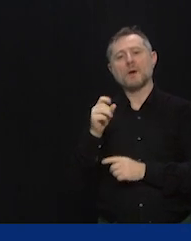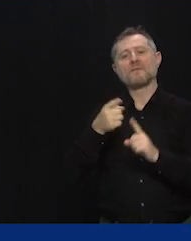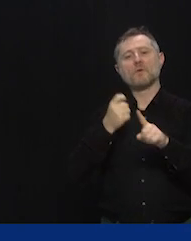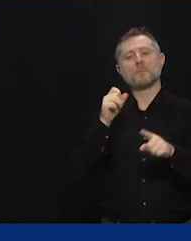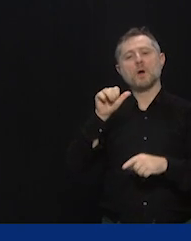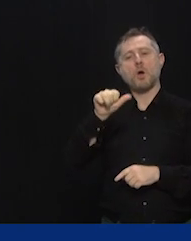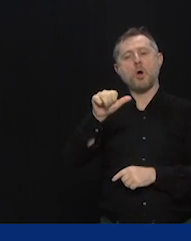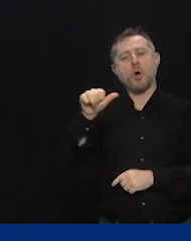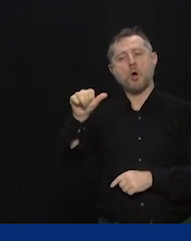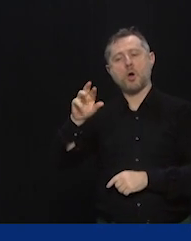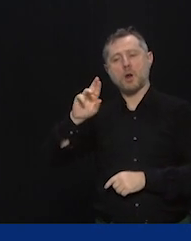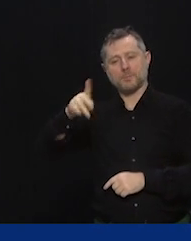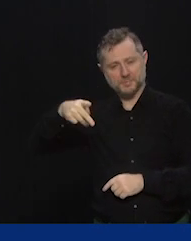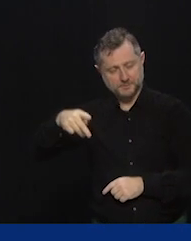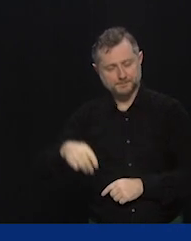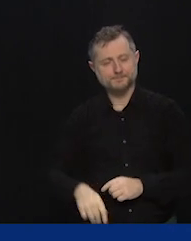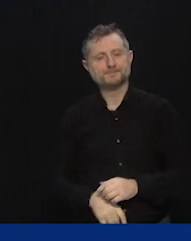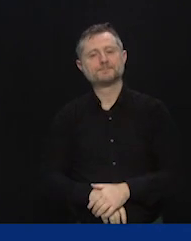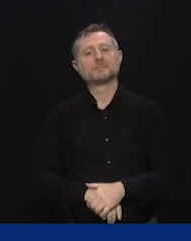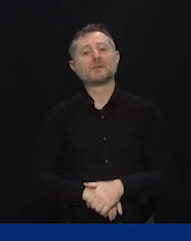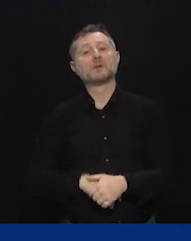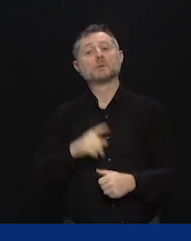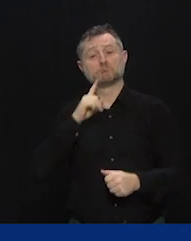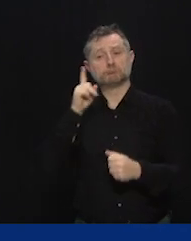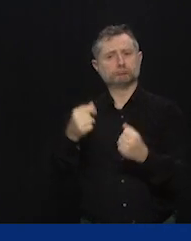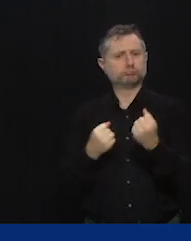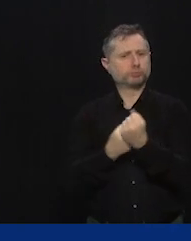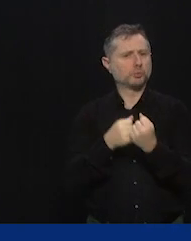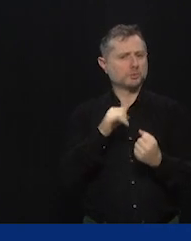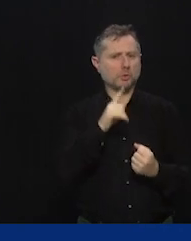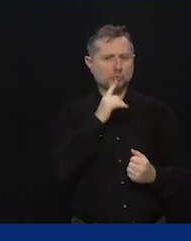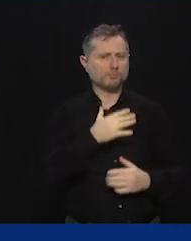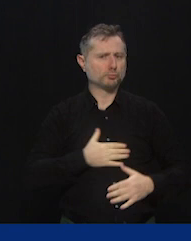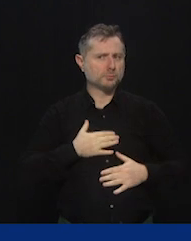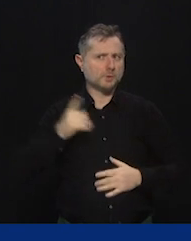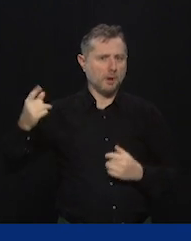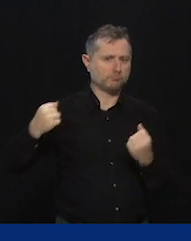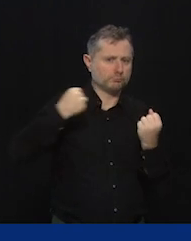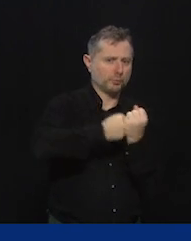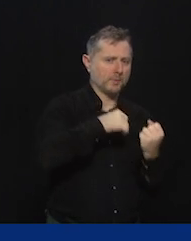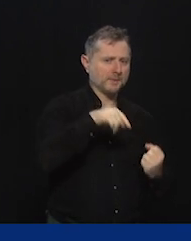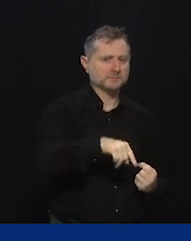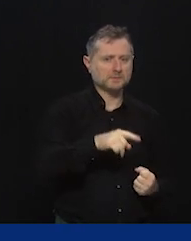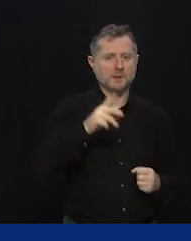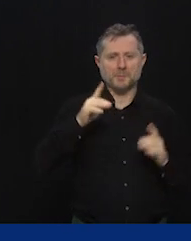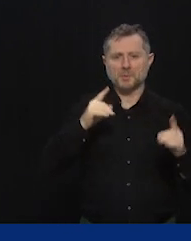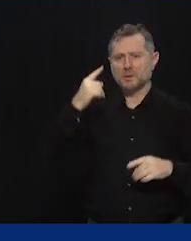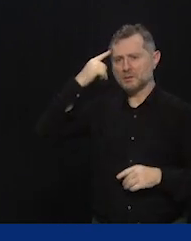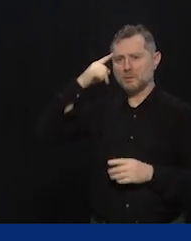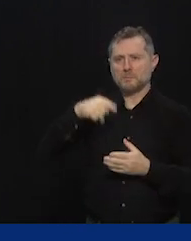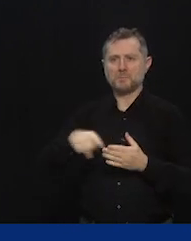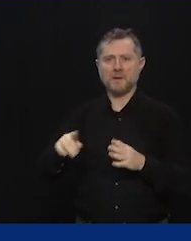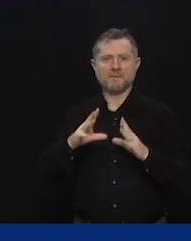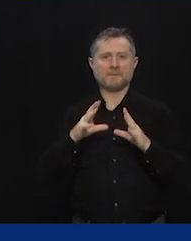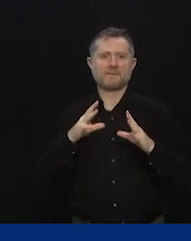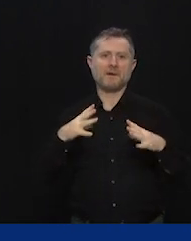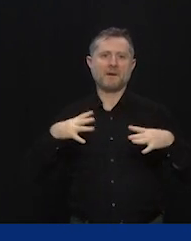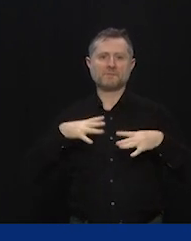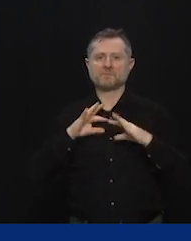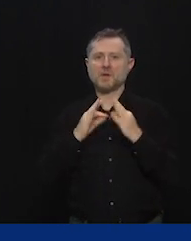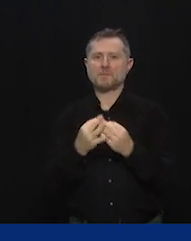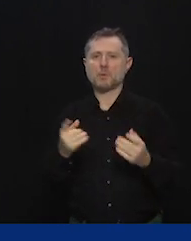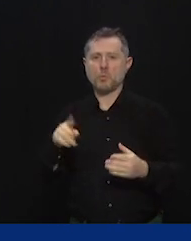and we appreciate all their fighting for this, because it does, people think of paid family leave as babies, adopted, newly born.